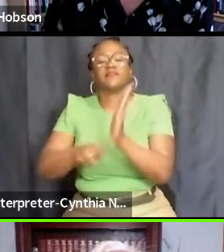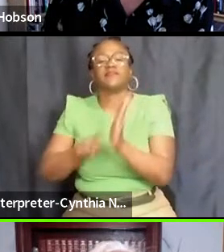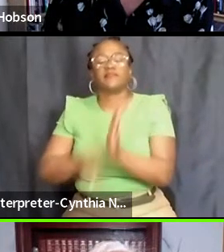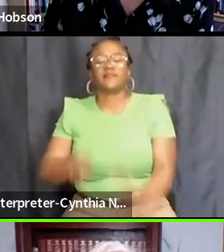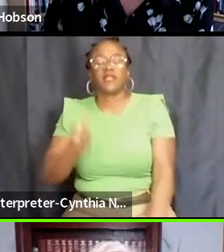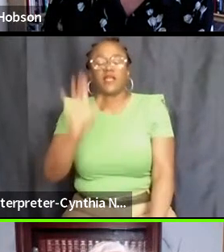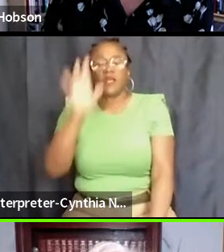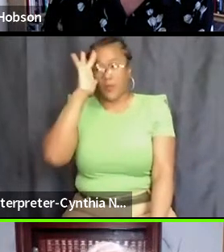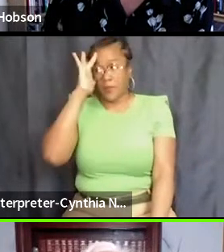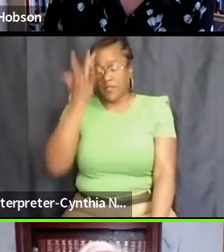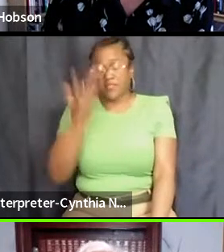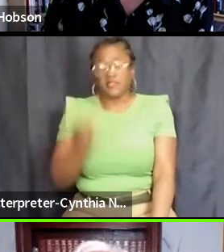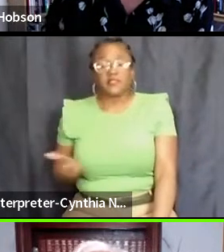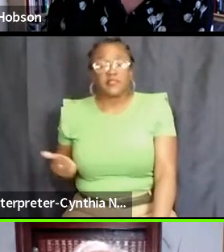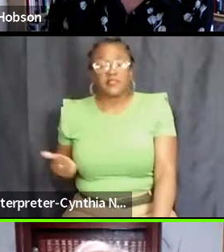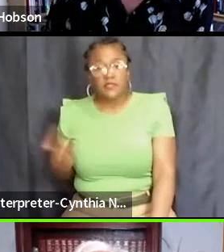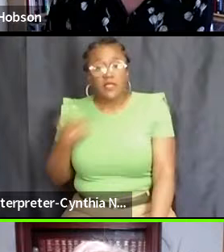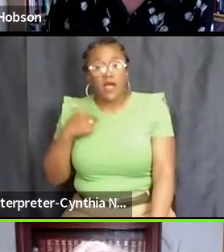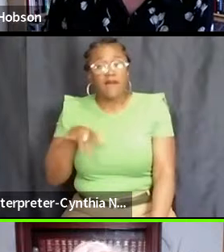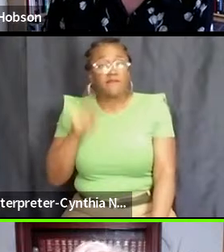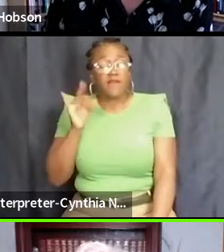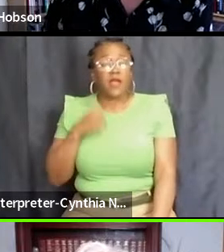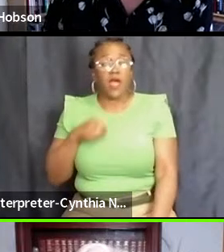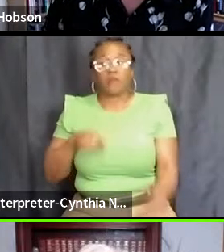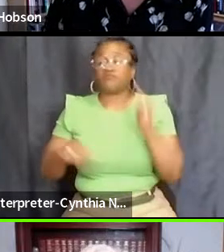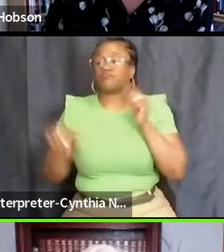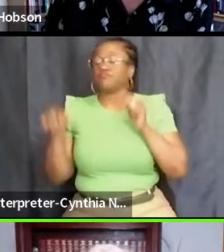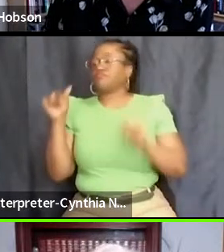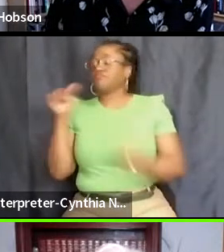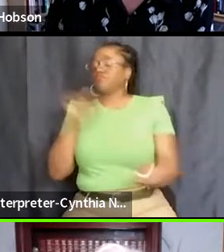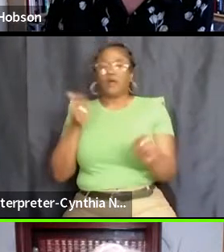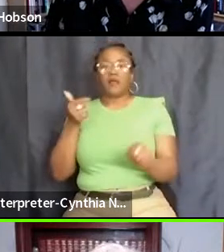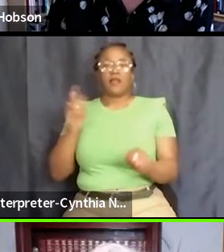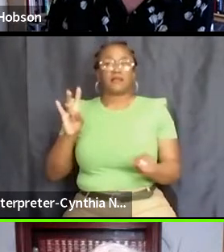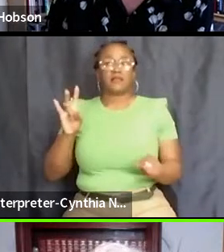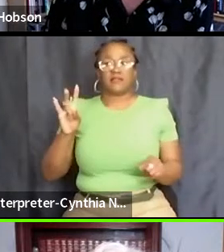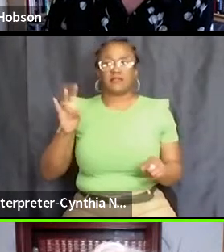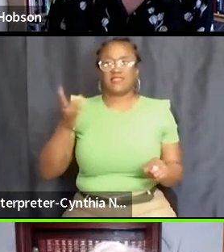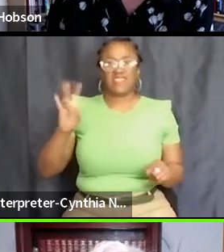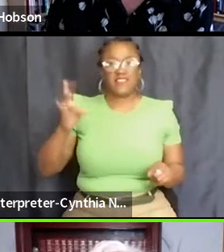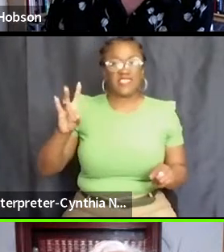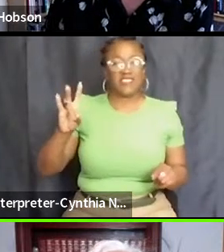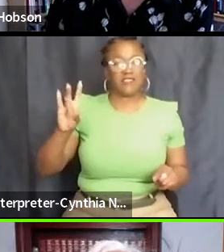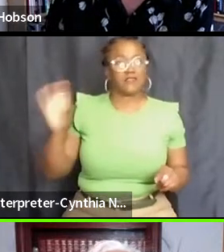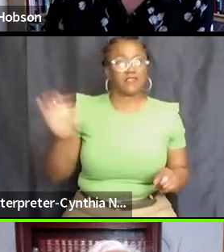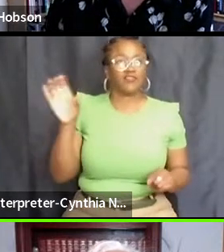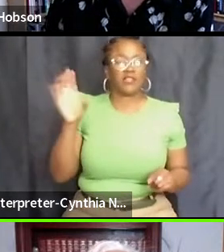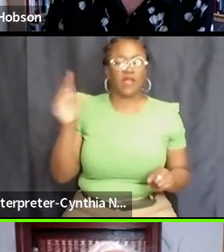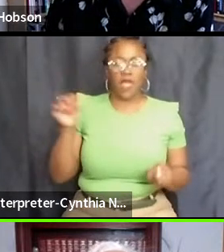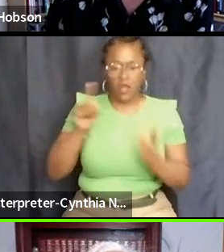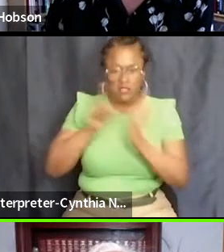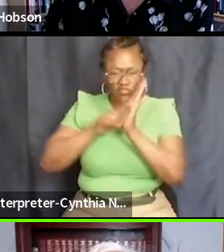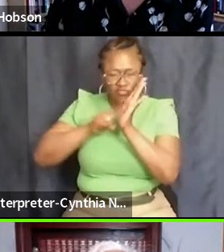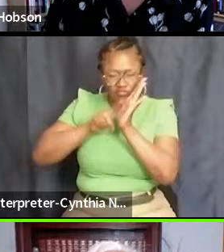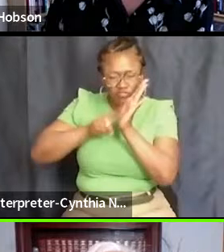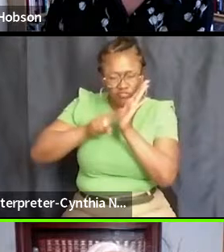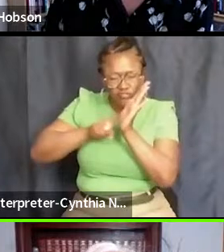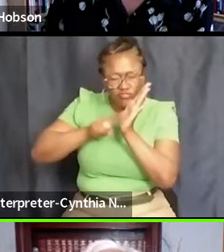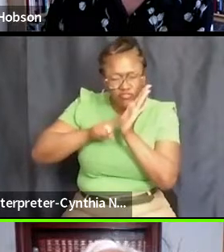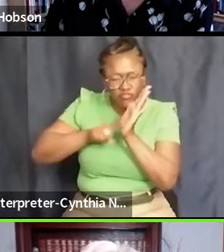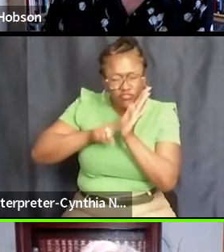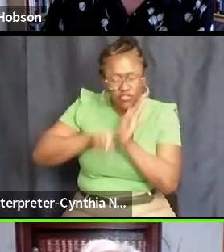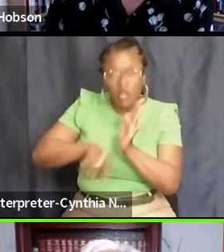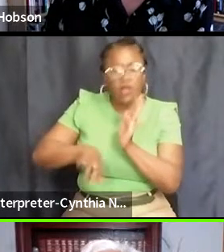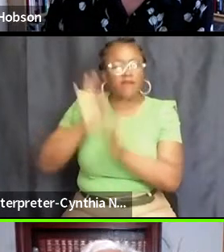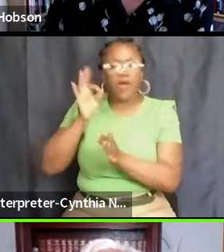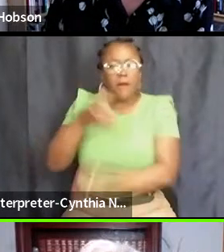my gosh, what I found, I went back into the 17th century and started digging. And what I found was the